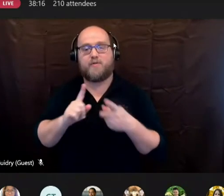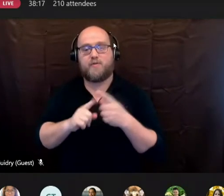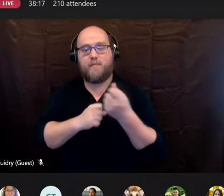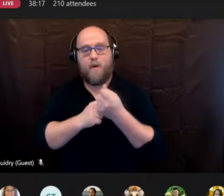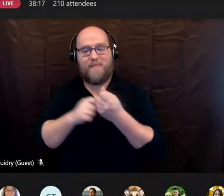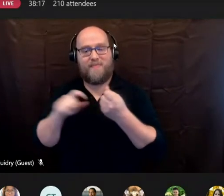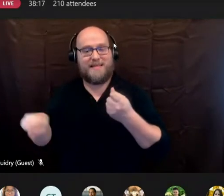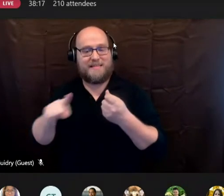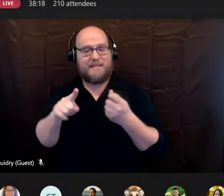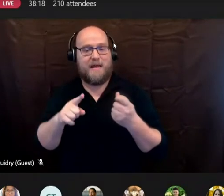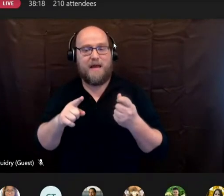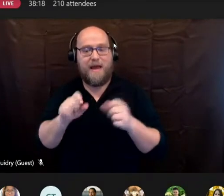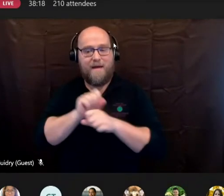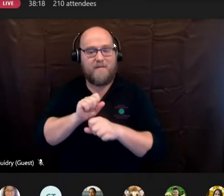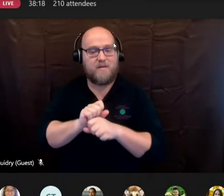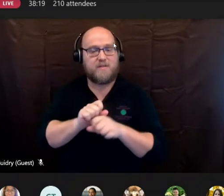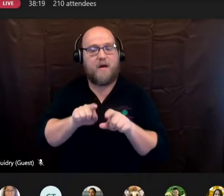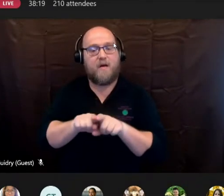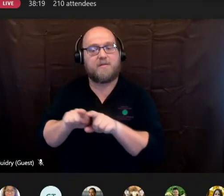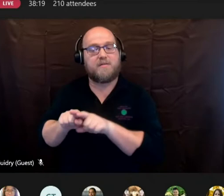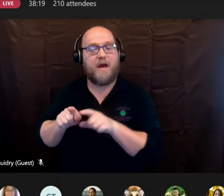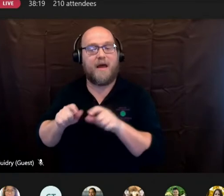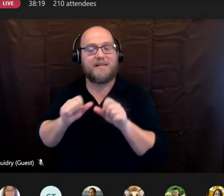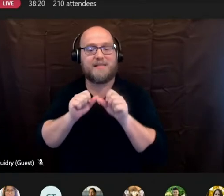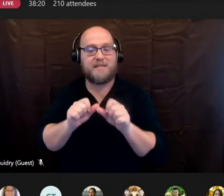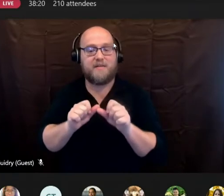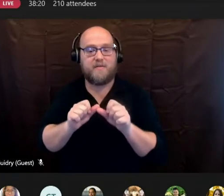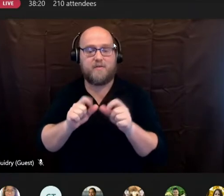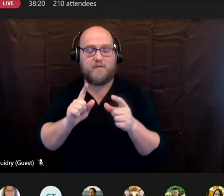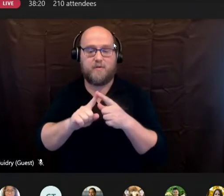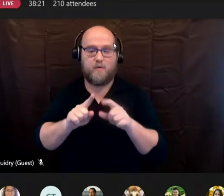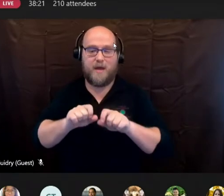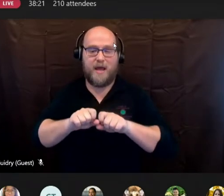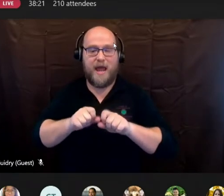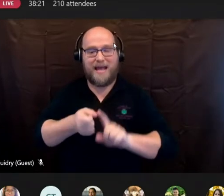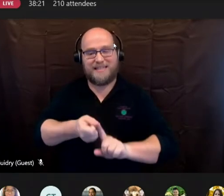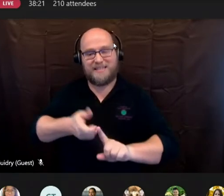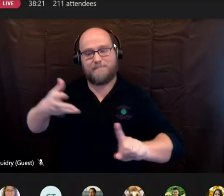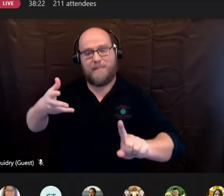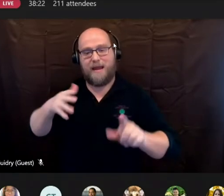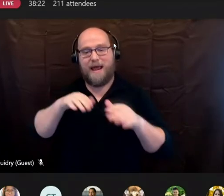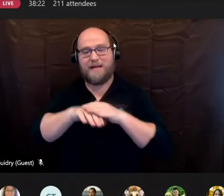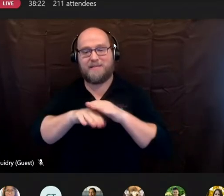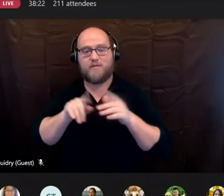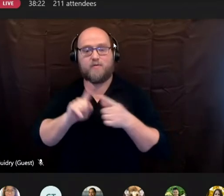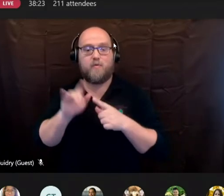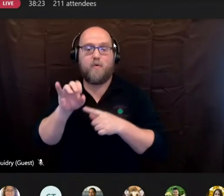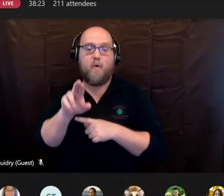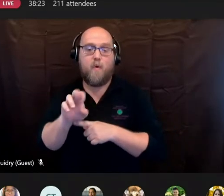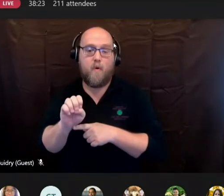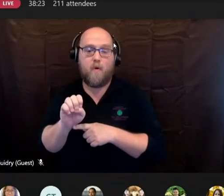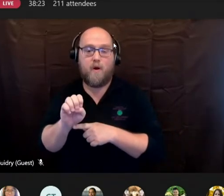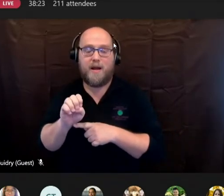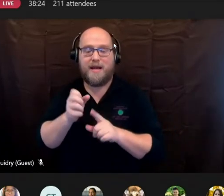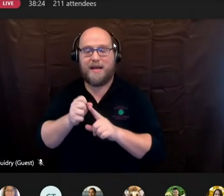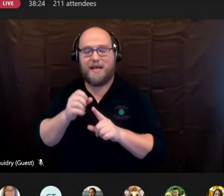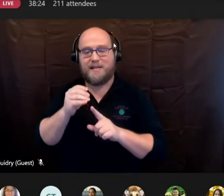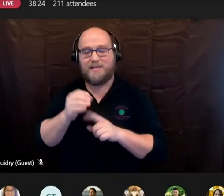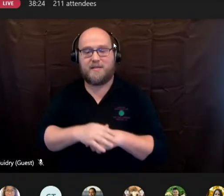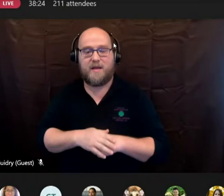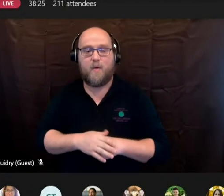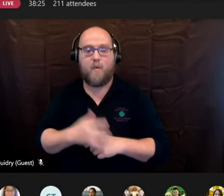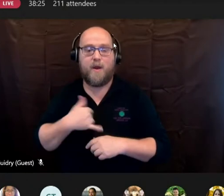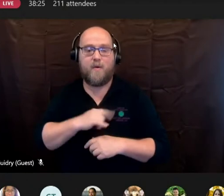targeted resources we will provide to the 13 priority schools where more than 50% of the district's K through